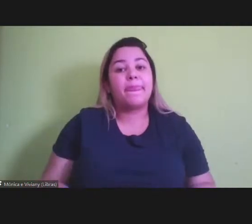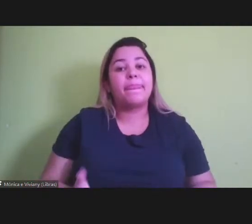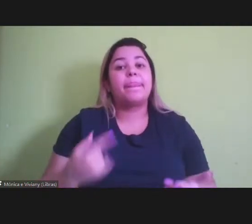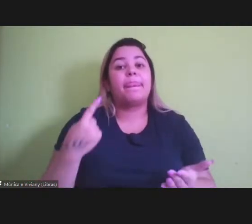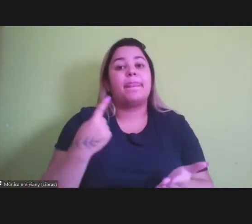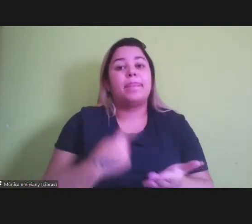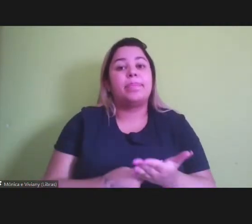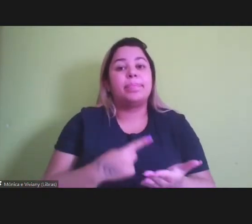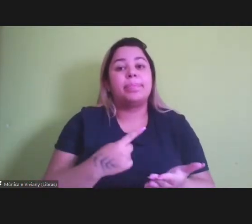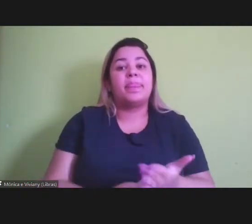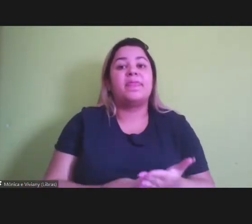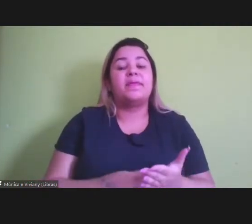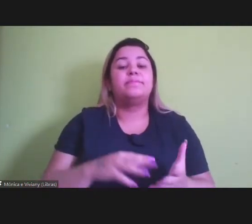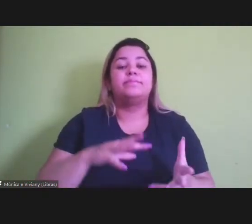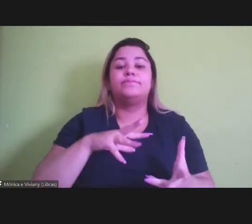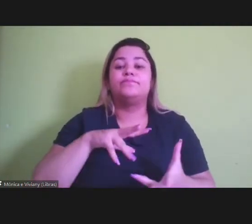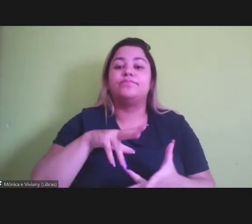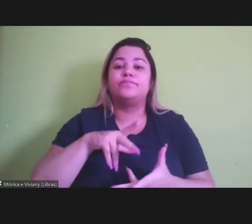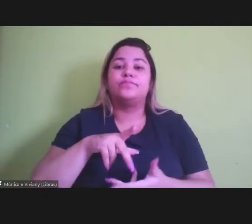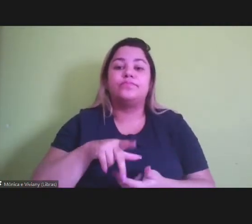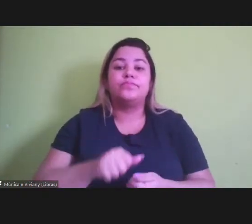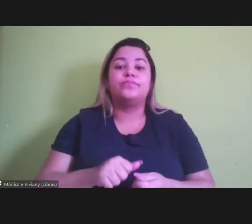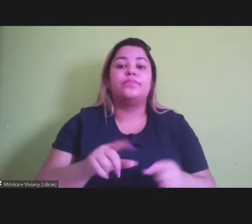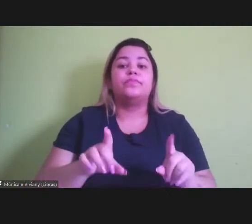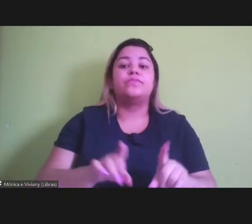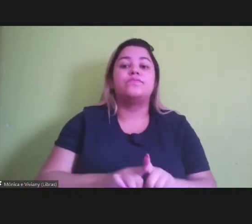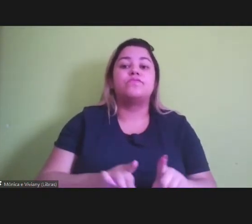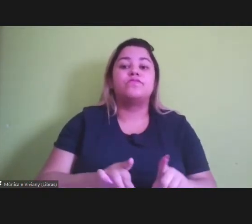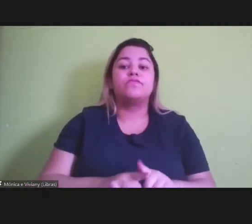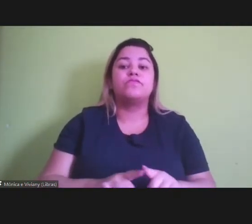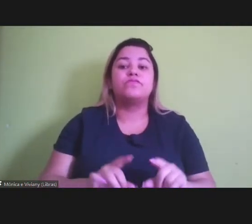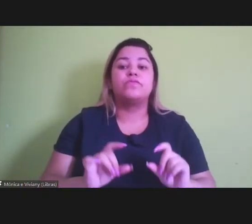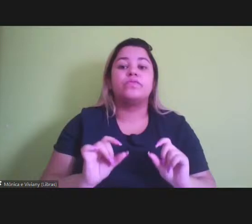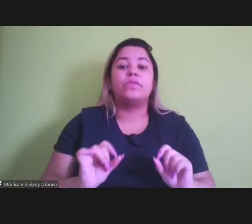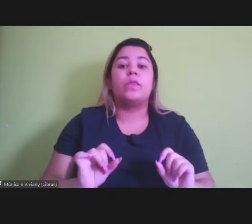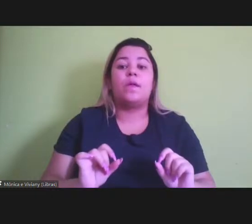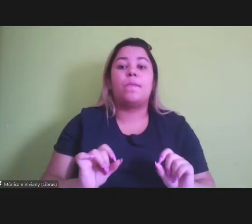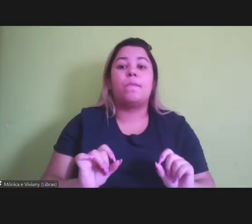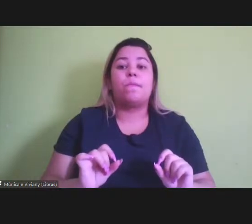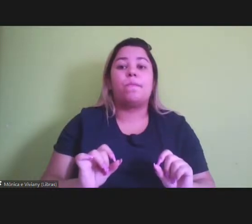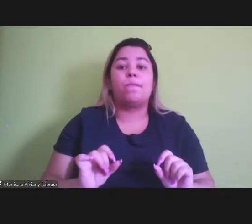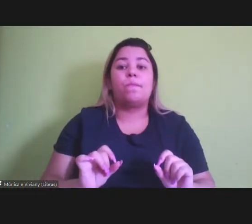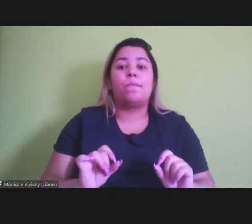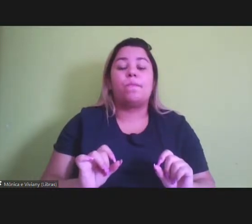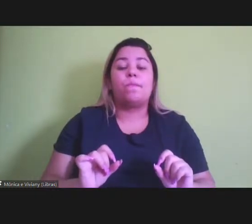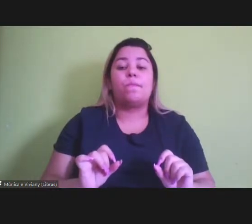Well, compromise with the dialogue between professors,